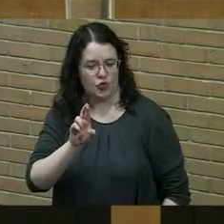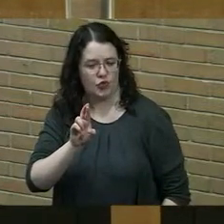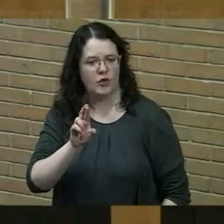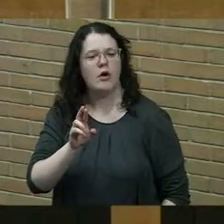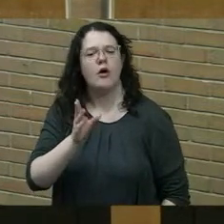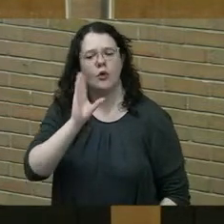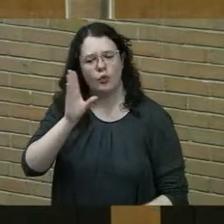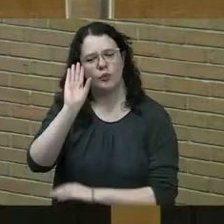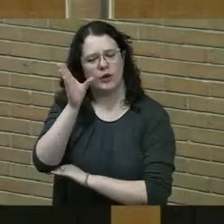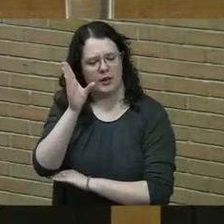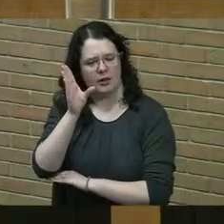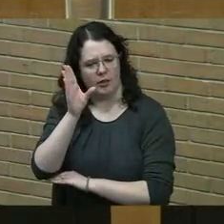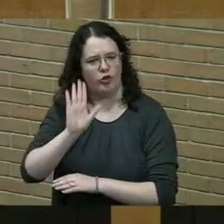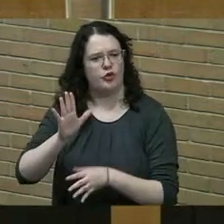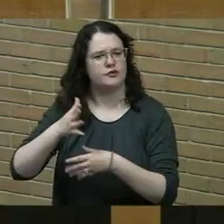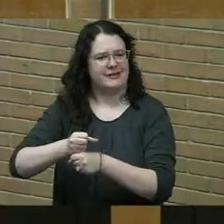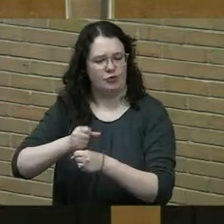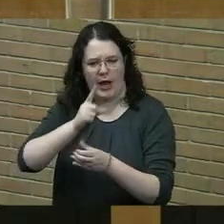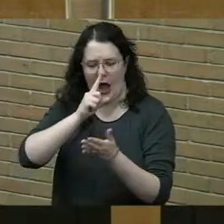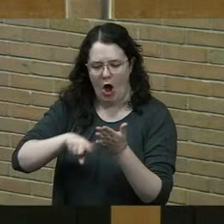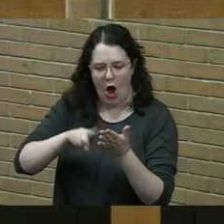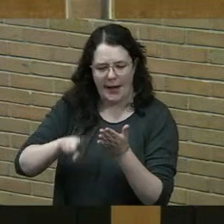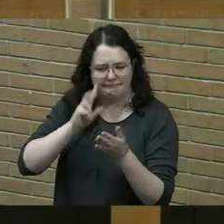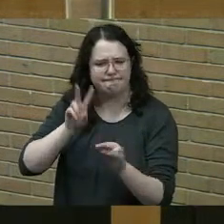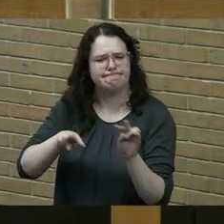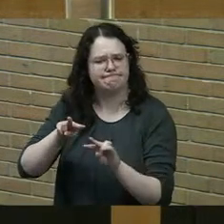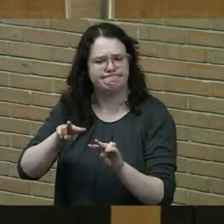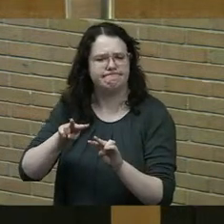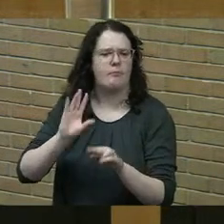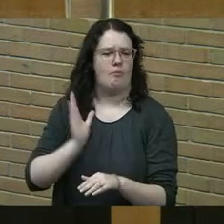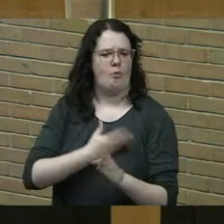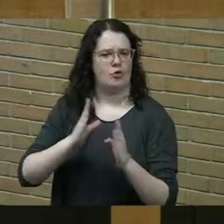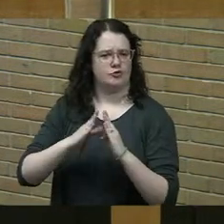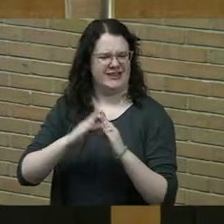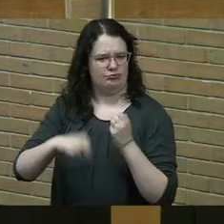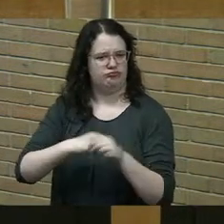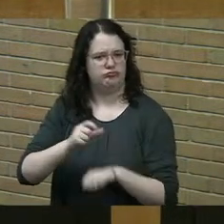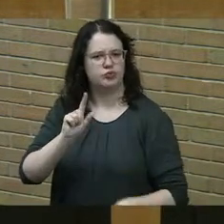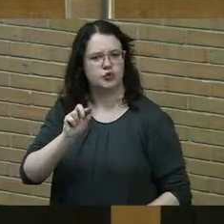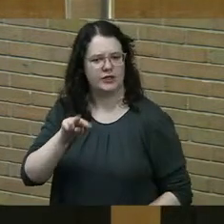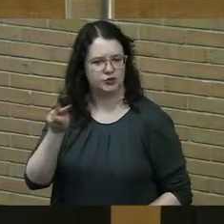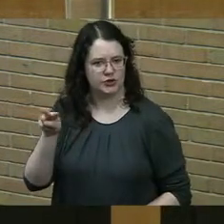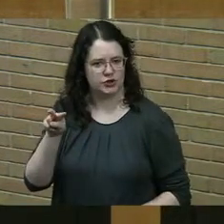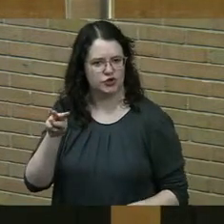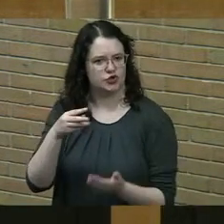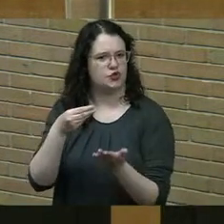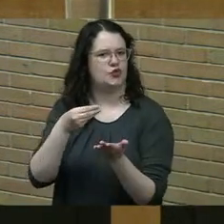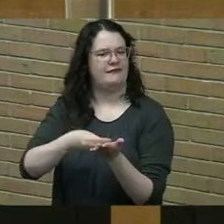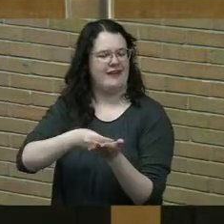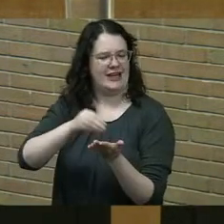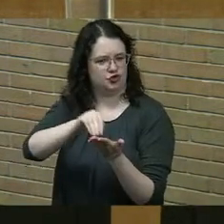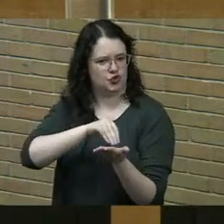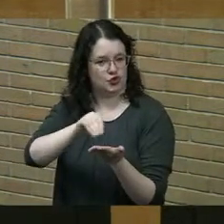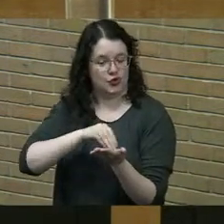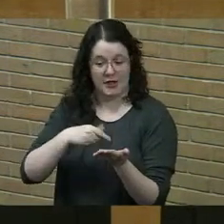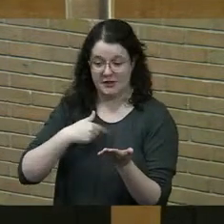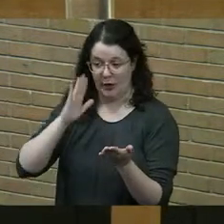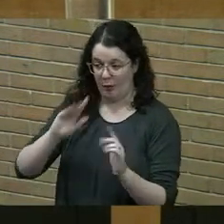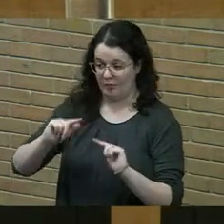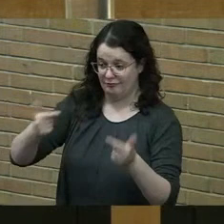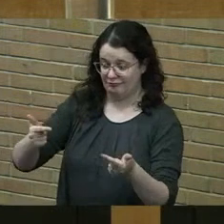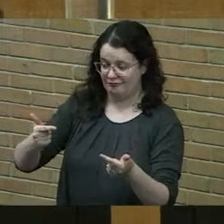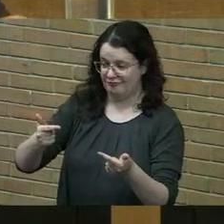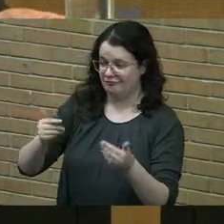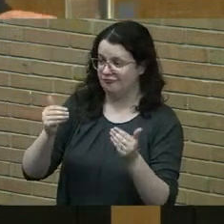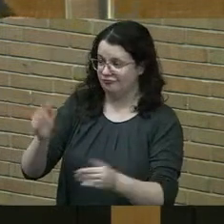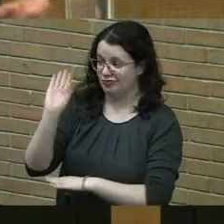audit of the town's 2022 financial statements, and I will turn the meeting over for that presentation. It's going to be